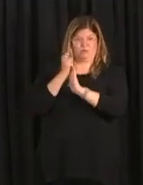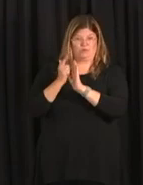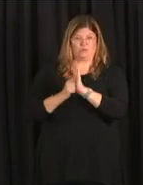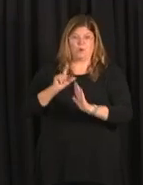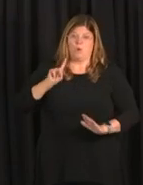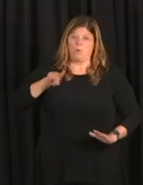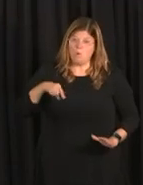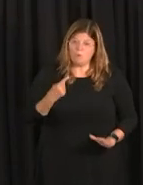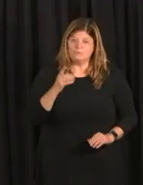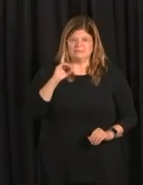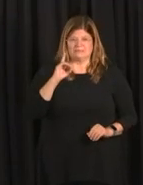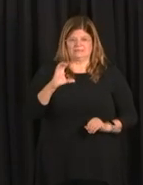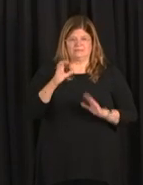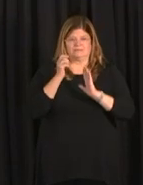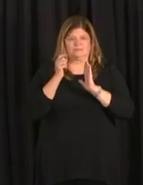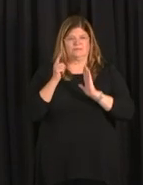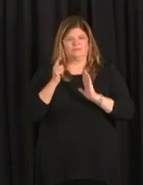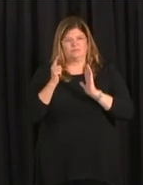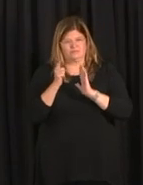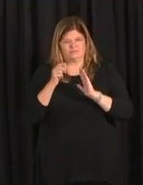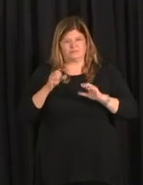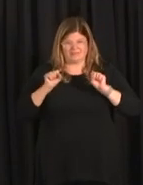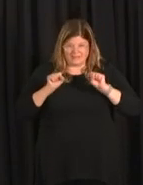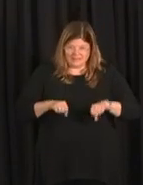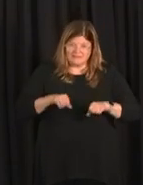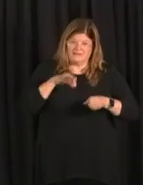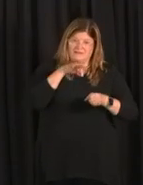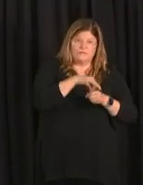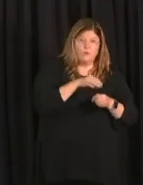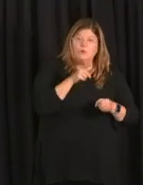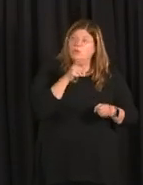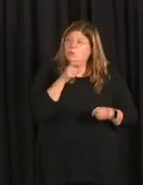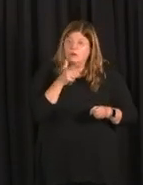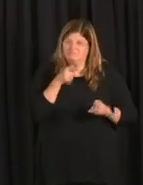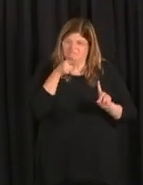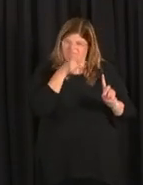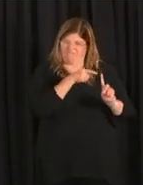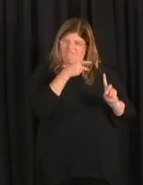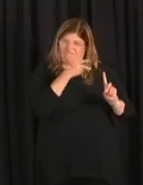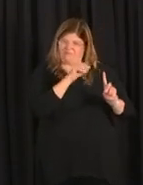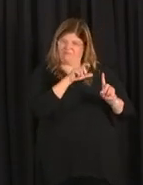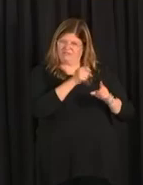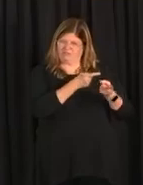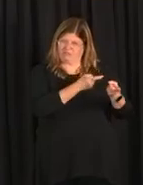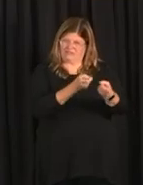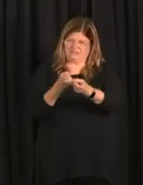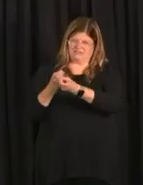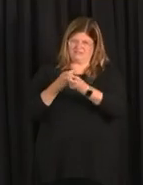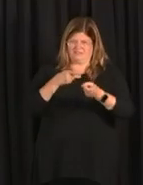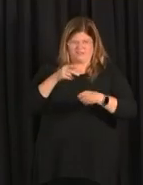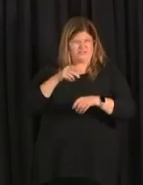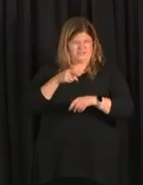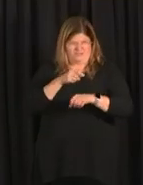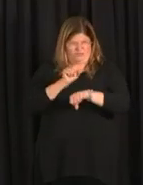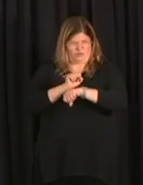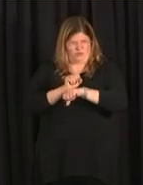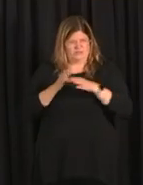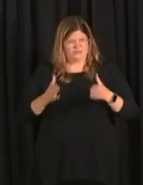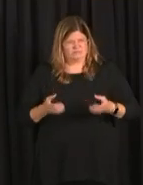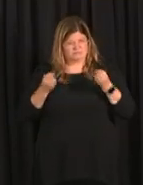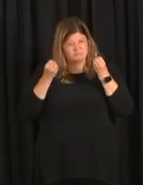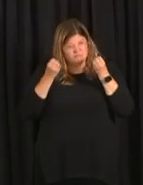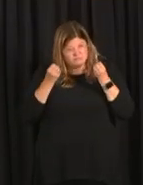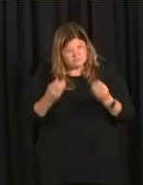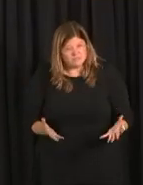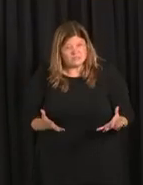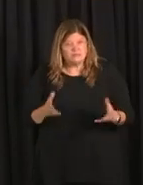only DC residents and voters can be poll workers. In their need to recruit poll workers, there are a number of people